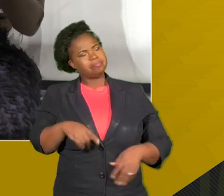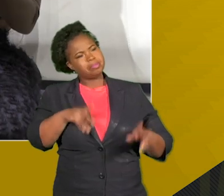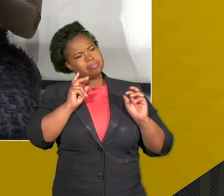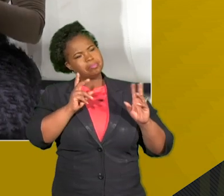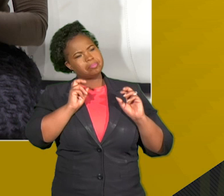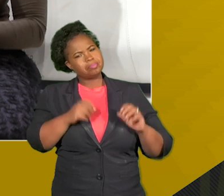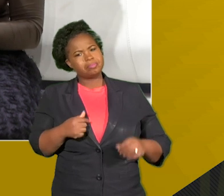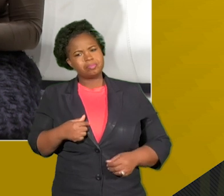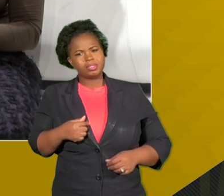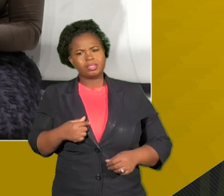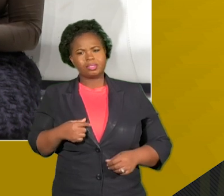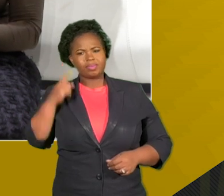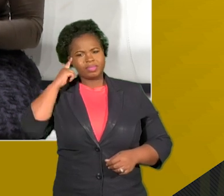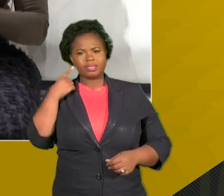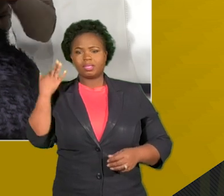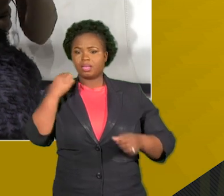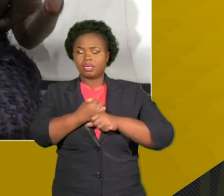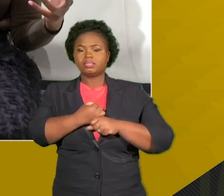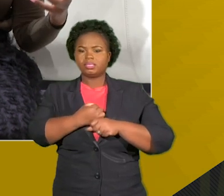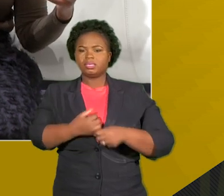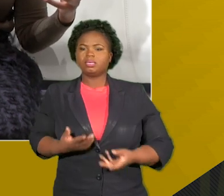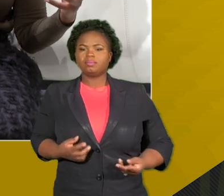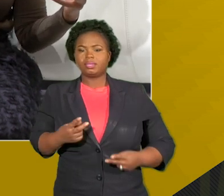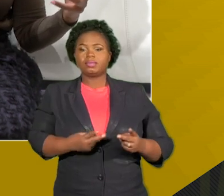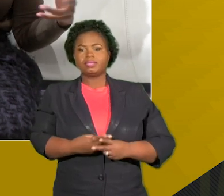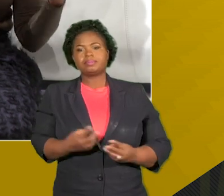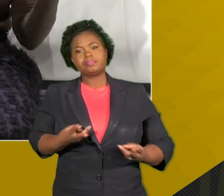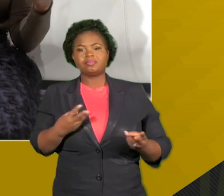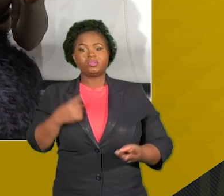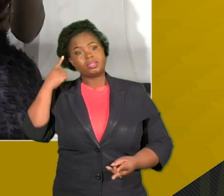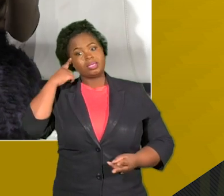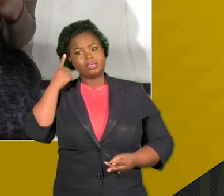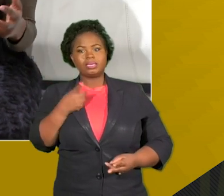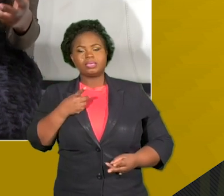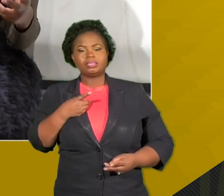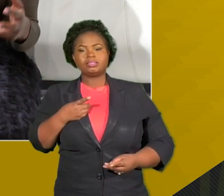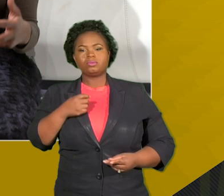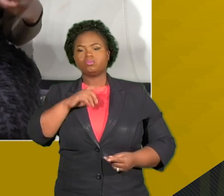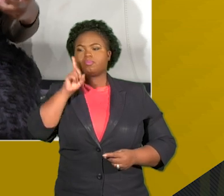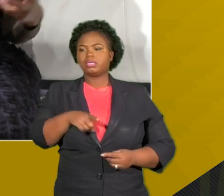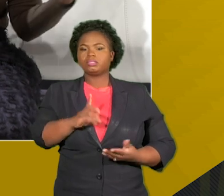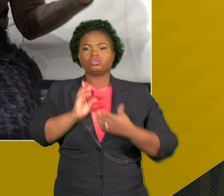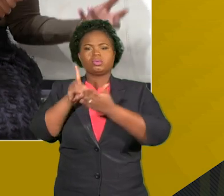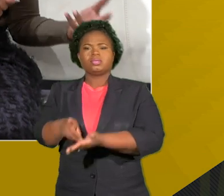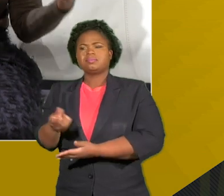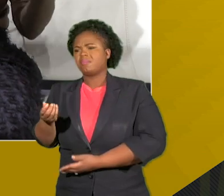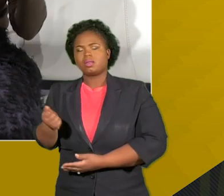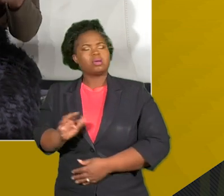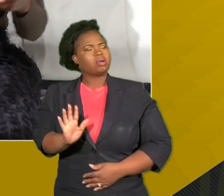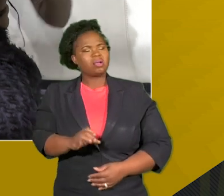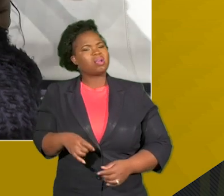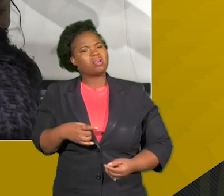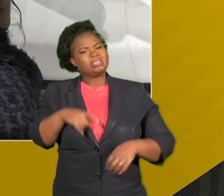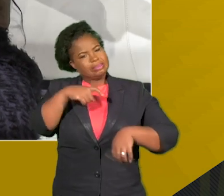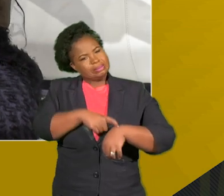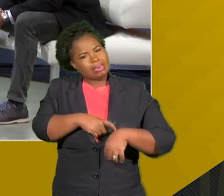thinking of some of the work that we did last year. Mm. And sometimes people banakhana khore it's money that needs to be donated, yeah. But sometimes it's just time and